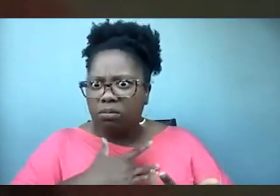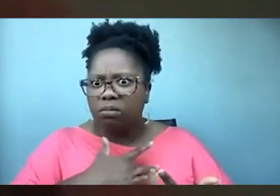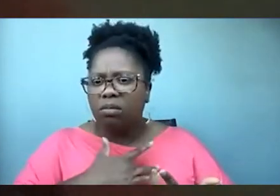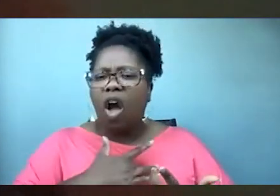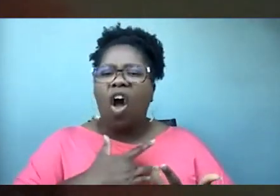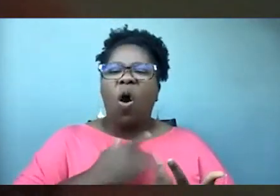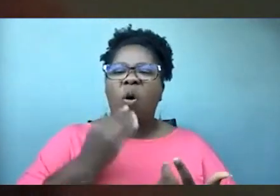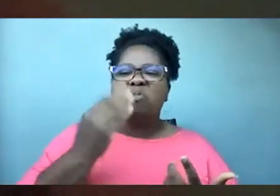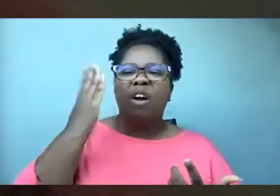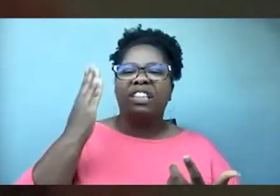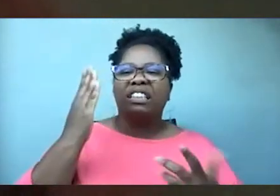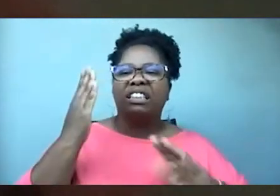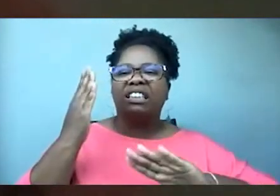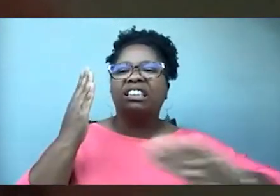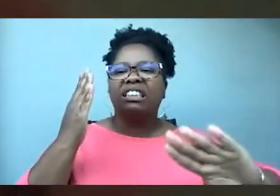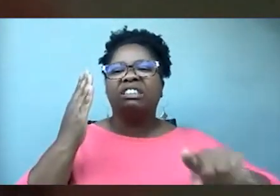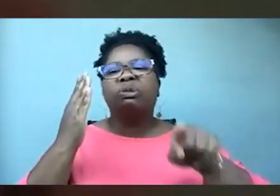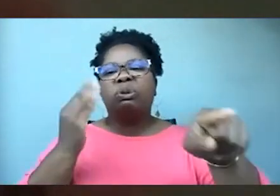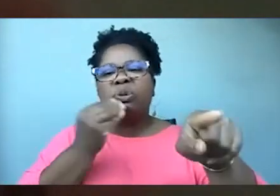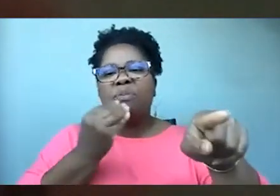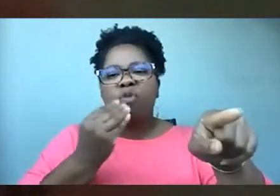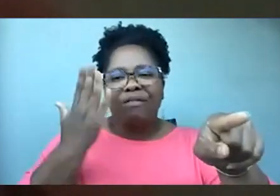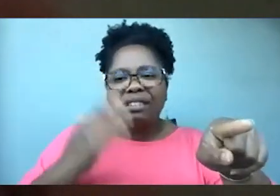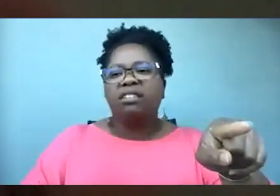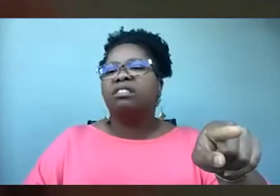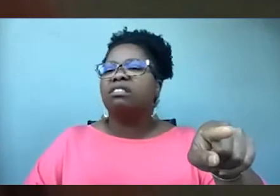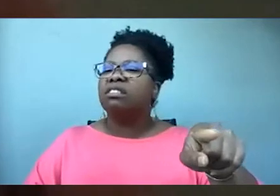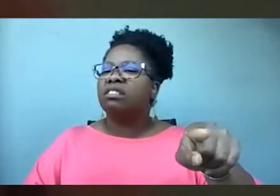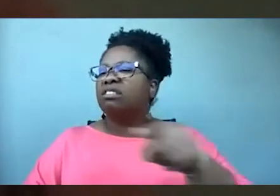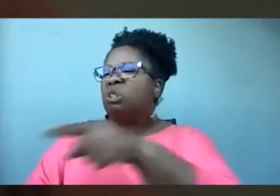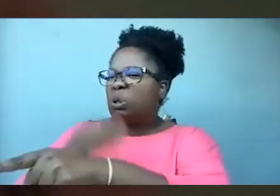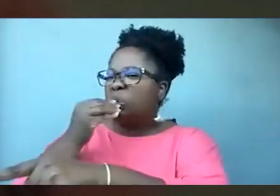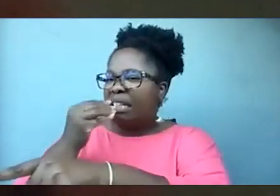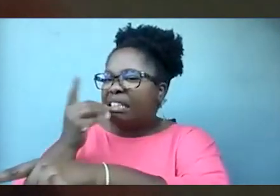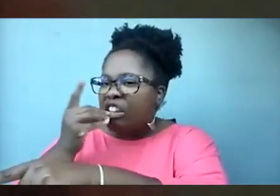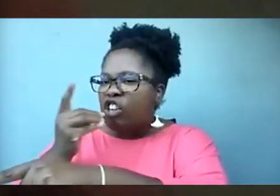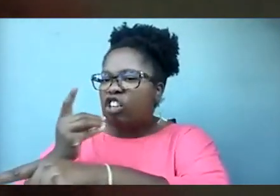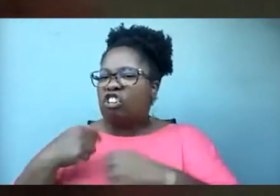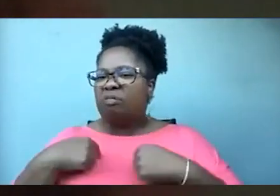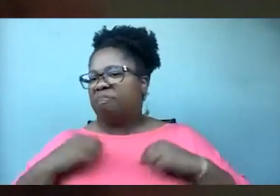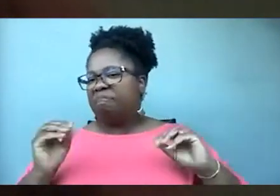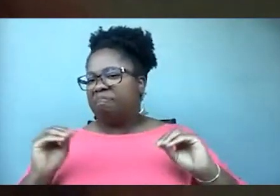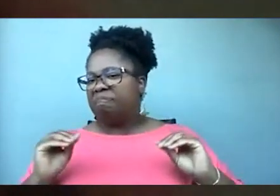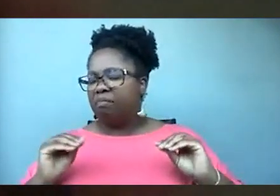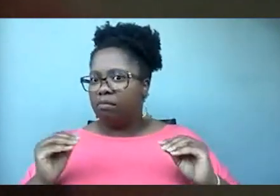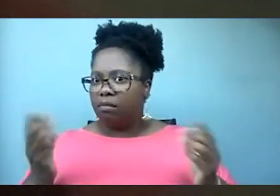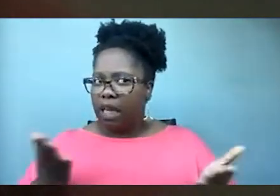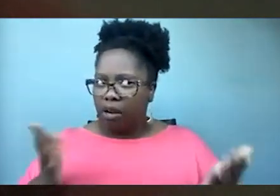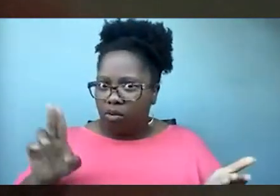day here in the United States. And at the time, there was a lot of comedy